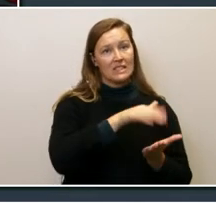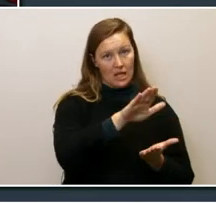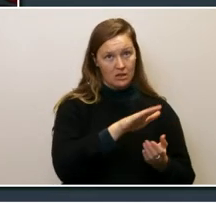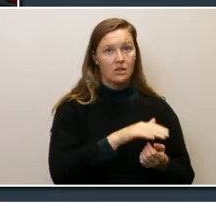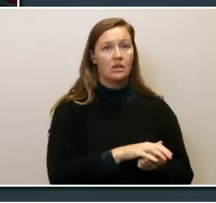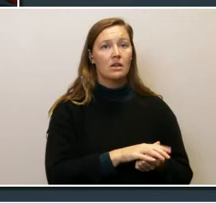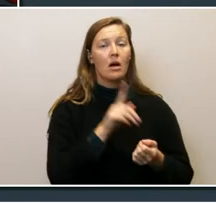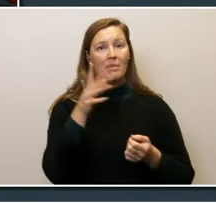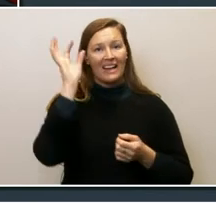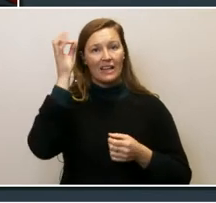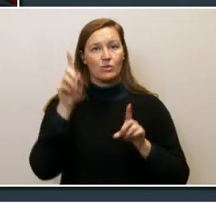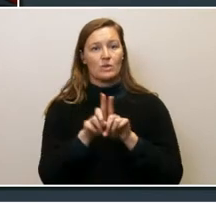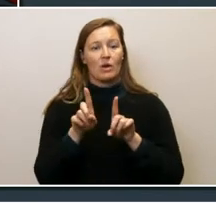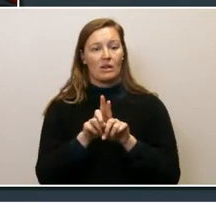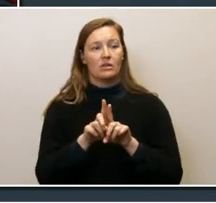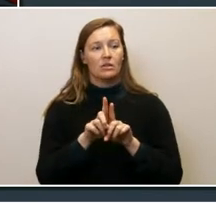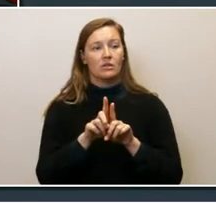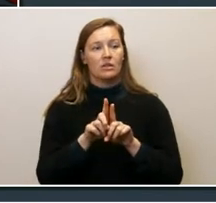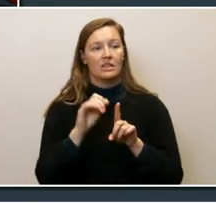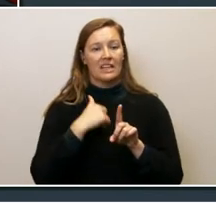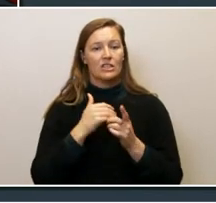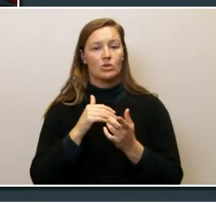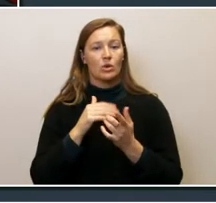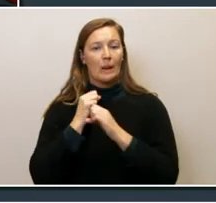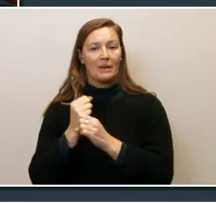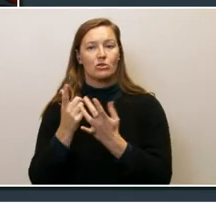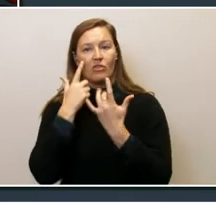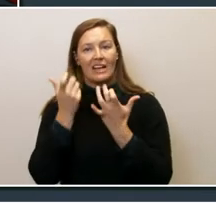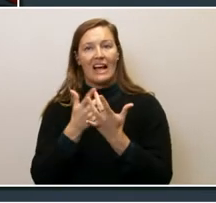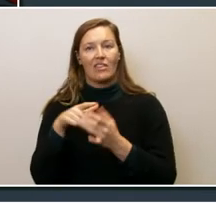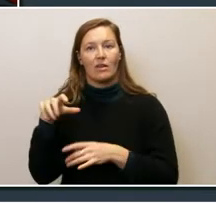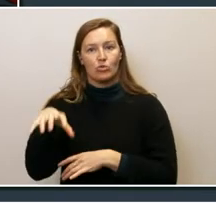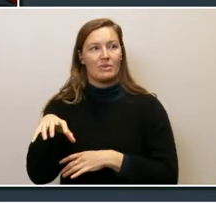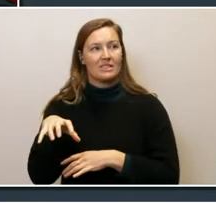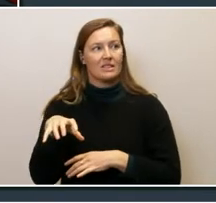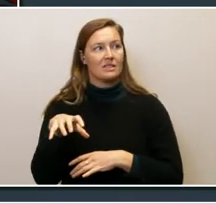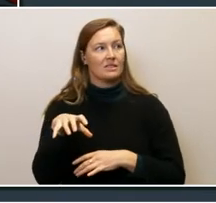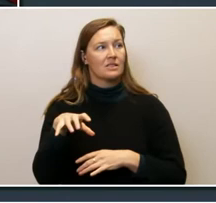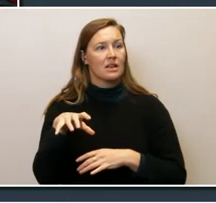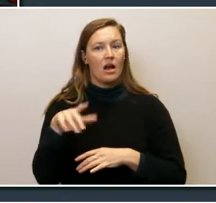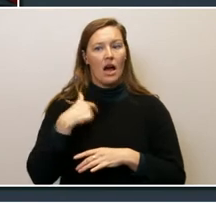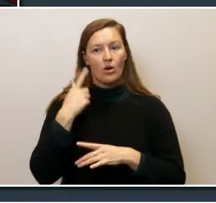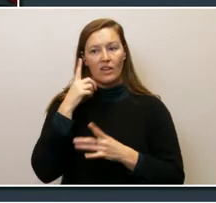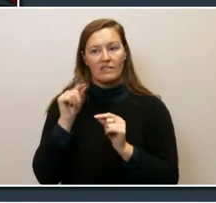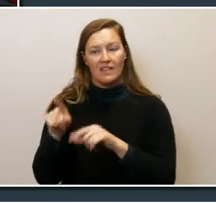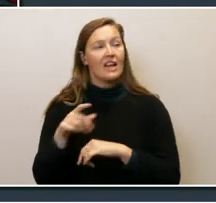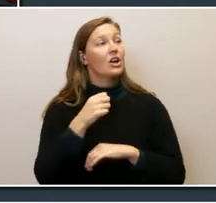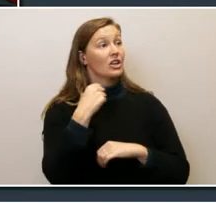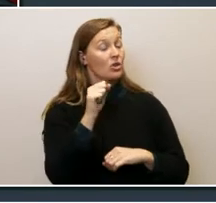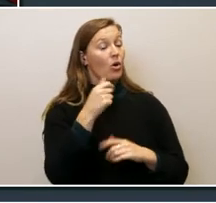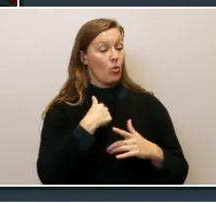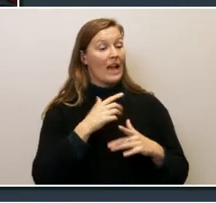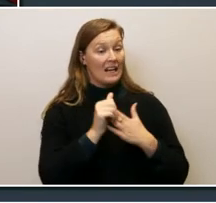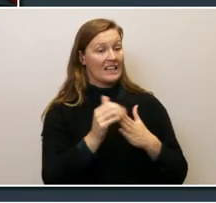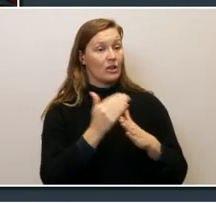building is sold. But the council also committed going out and finding alternative premises. My understanding is they haven't done that. No, that's incorrect. The council is leading the